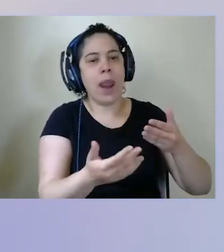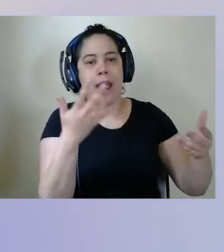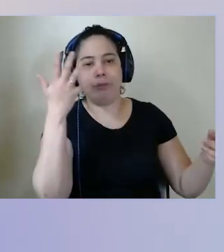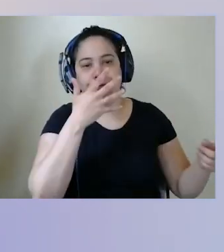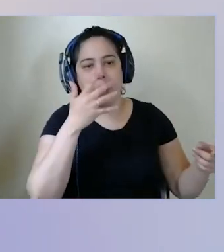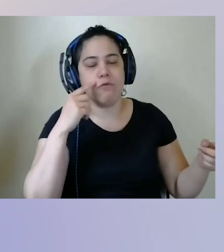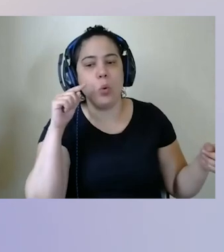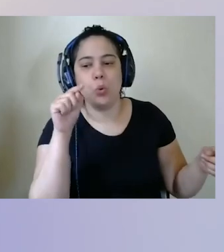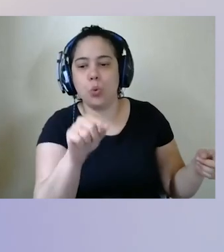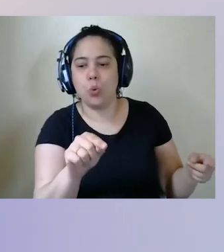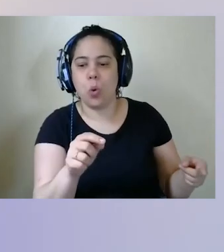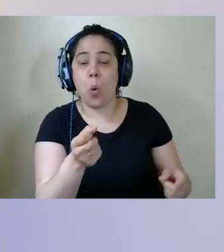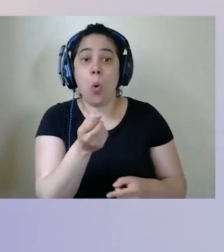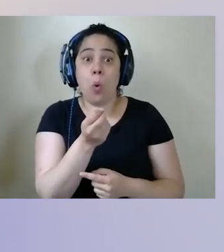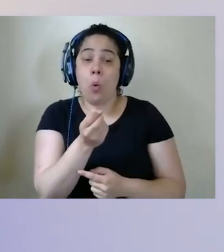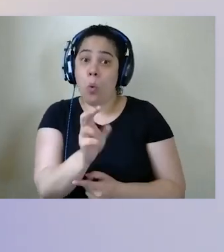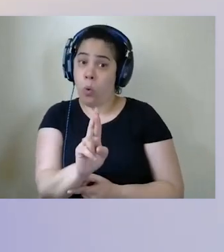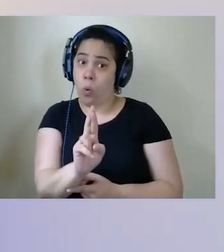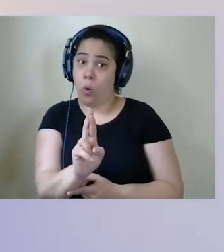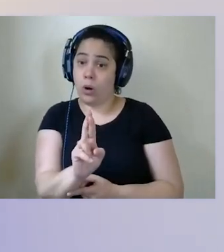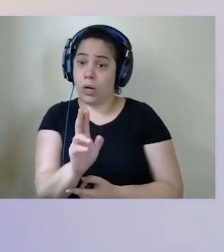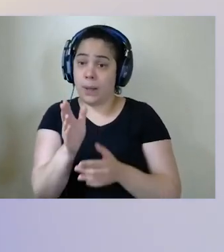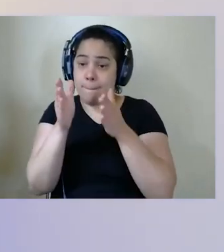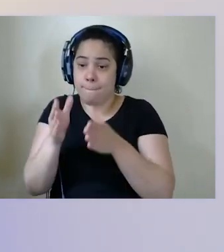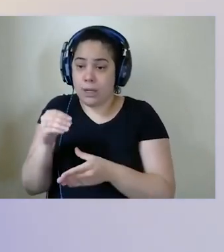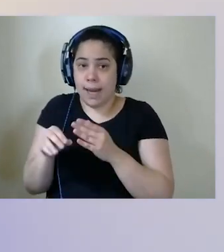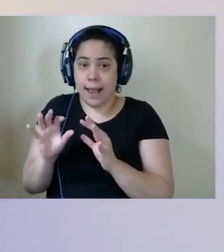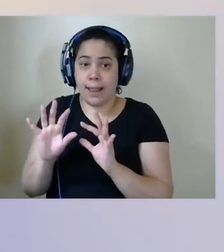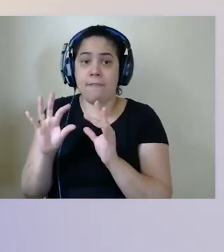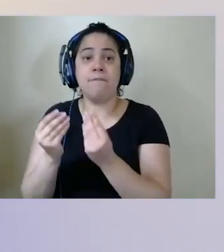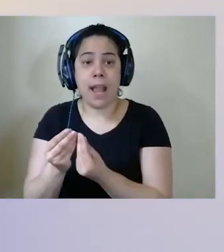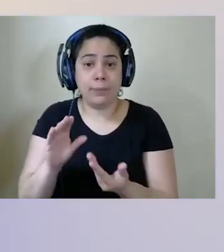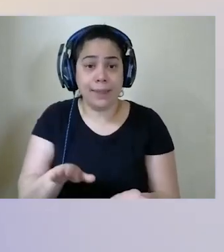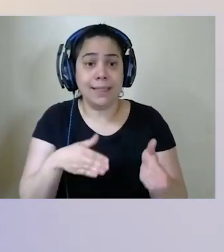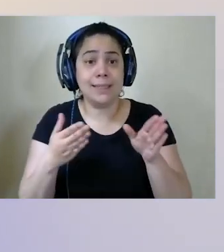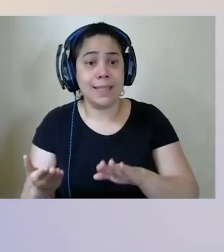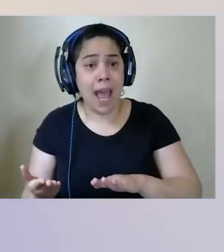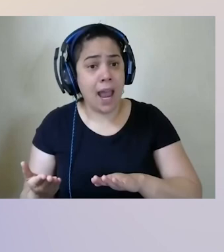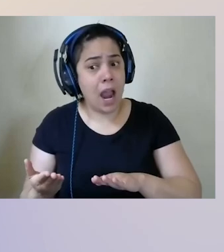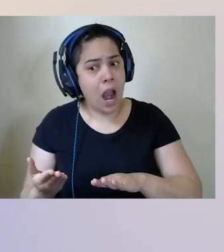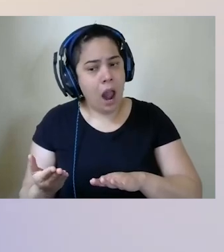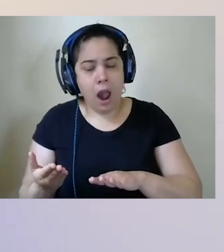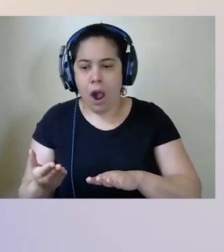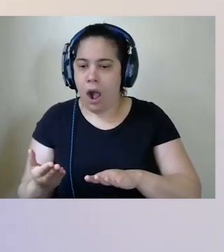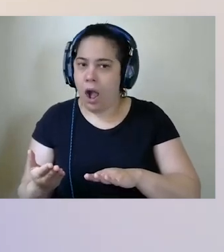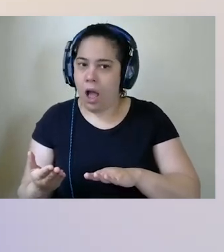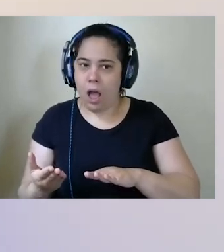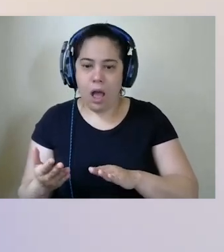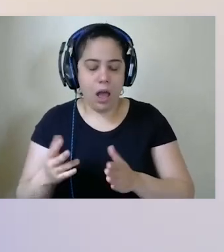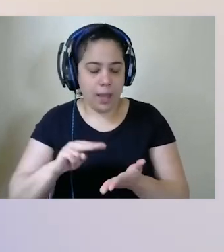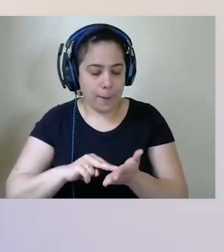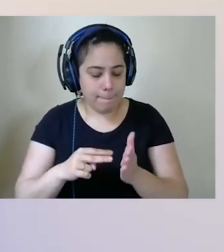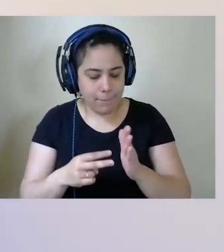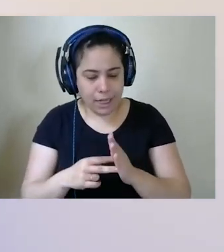are suffering the death of your family members, all of that just would compound this